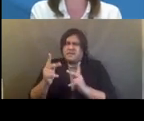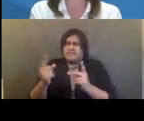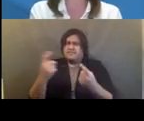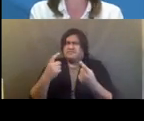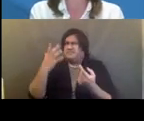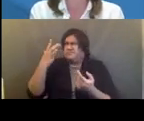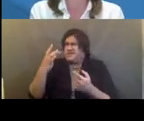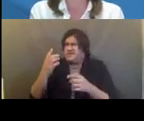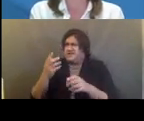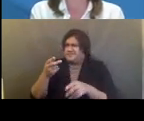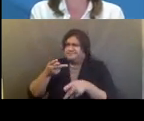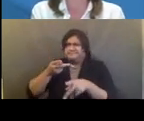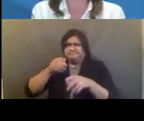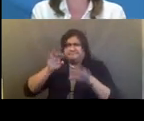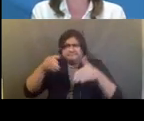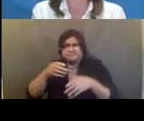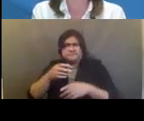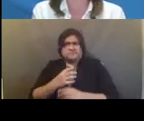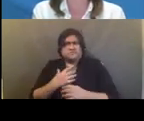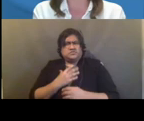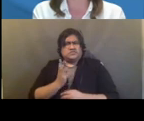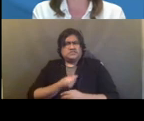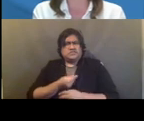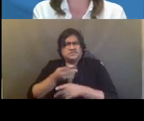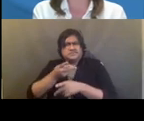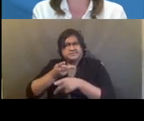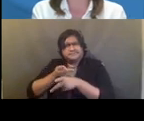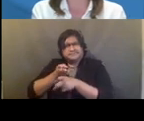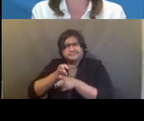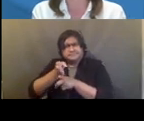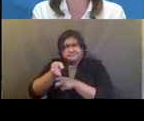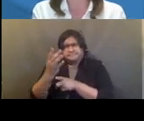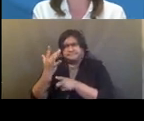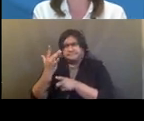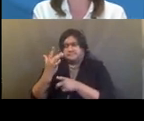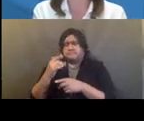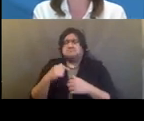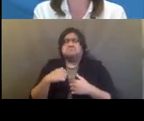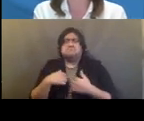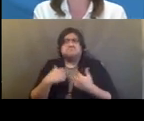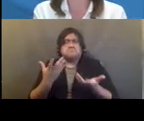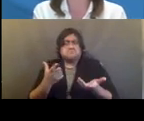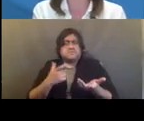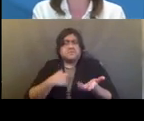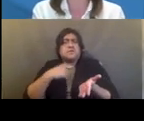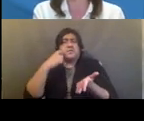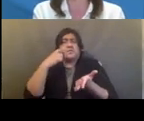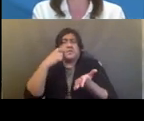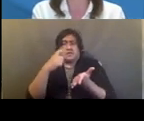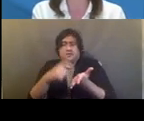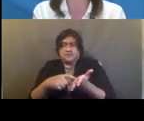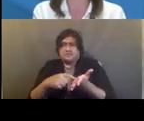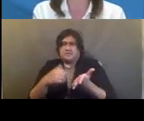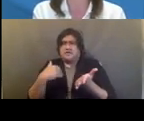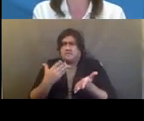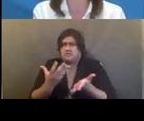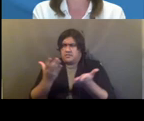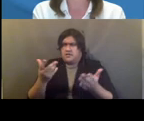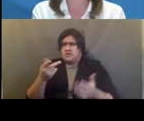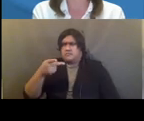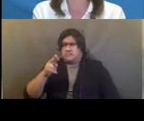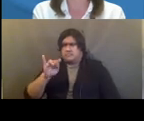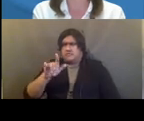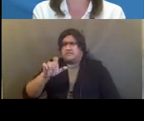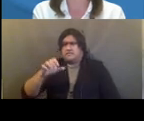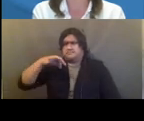care? And I recognize that I come into this space with a lot of privilege. I am